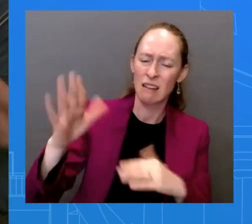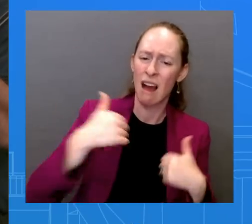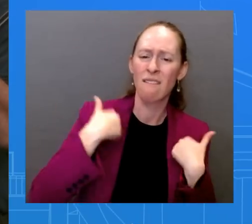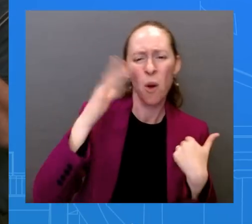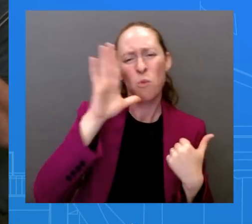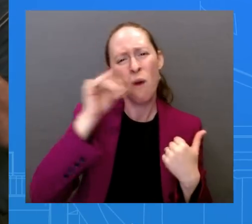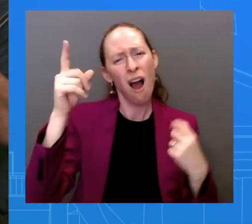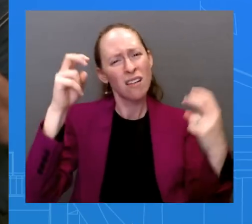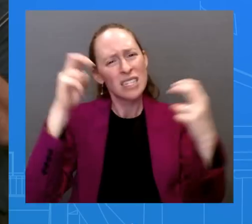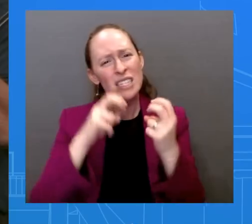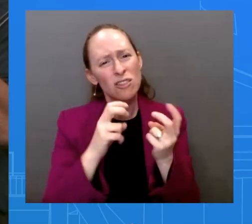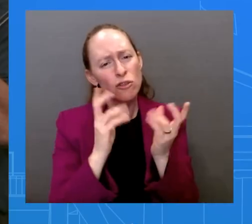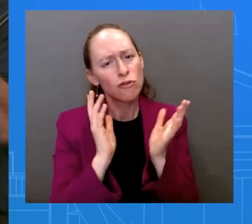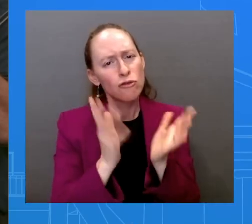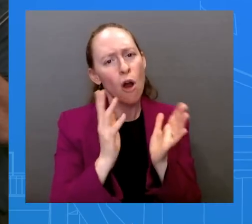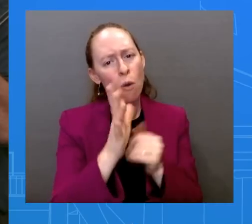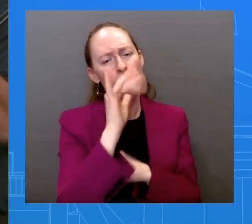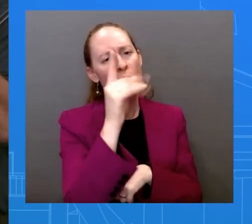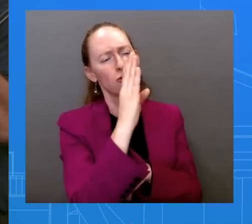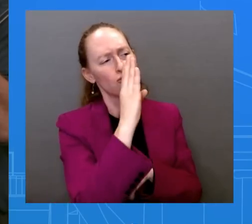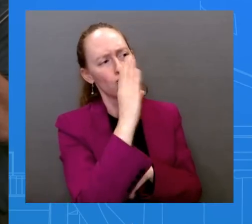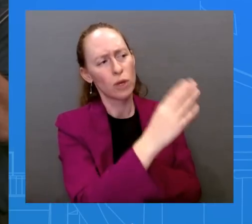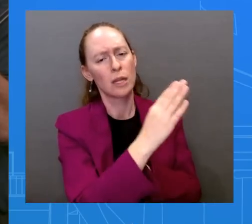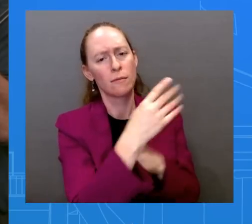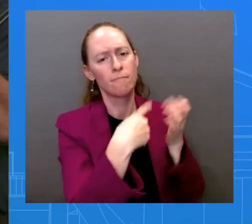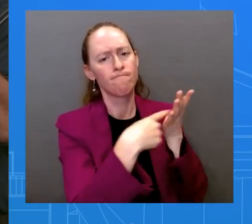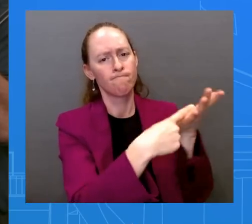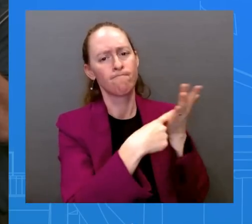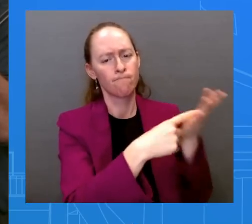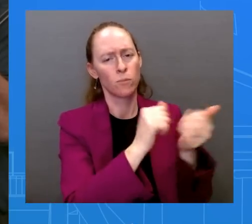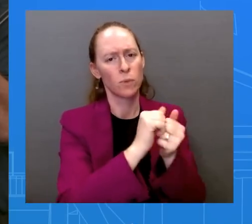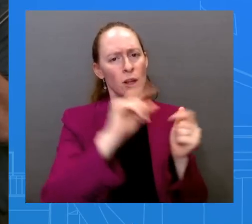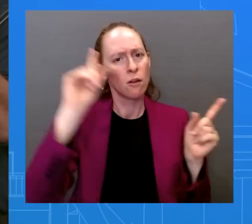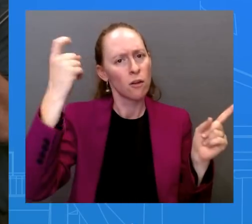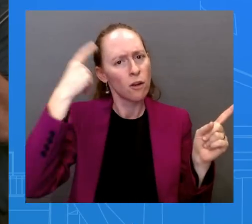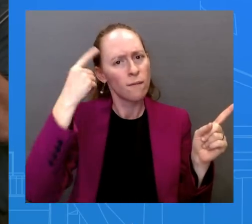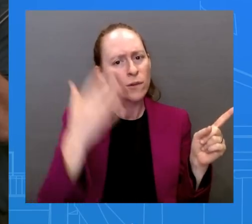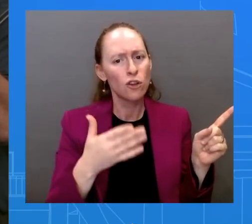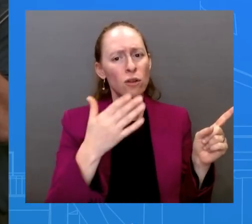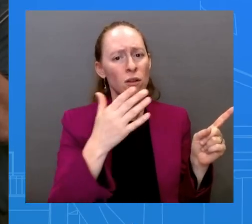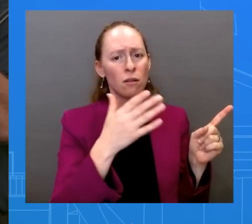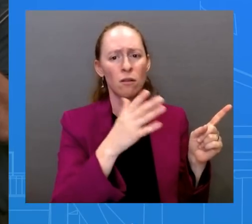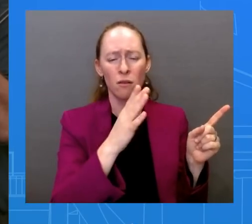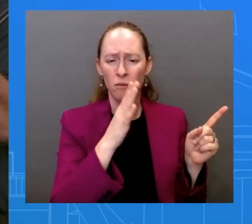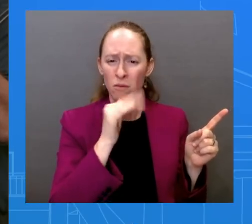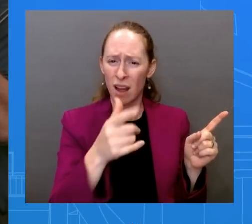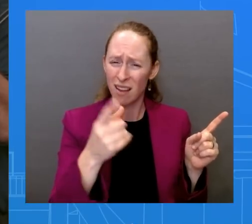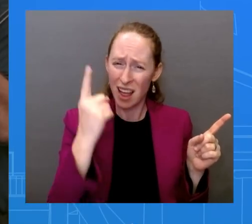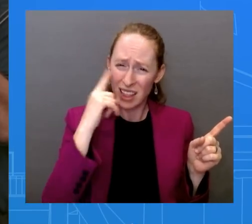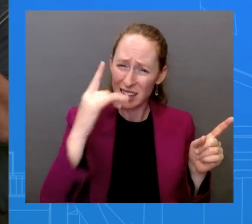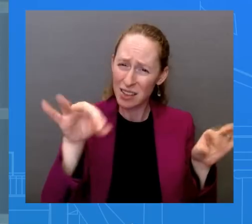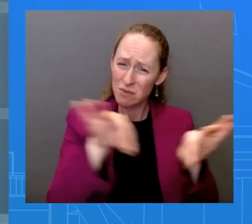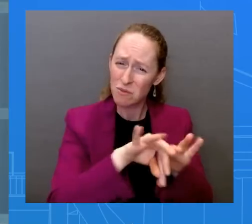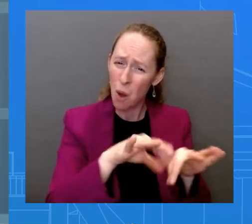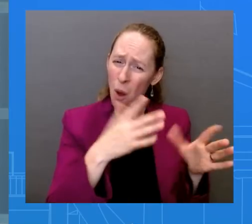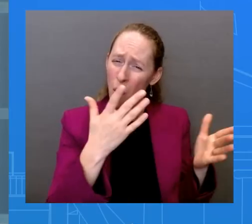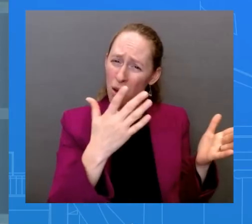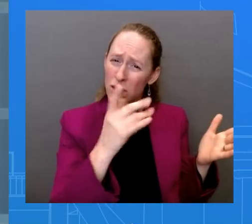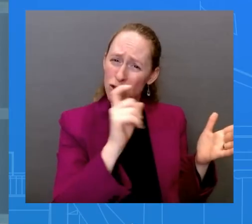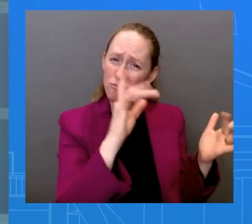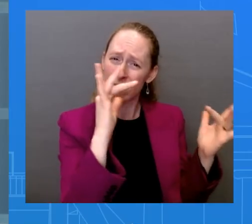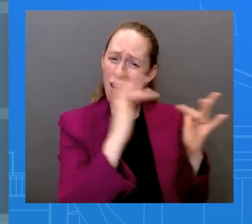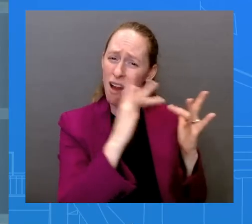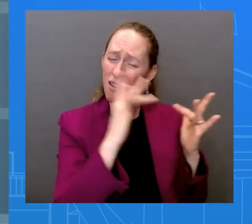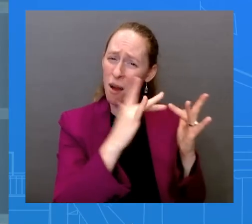that are in place to provide resources, but does the president believe it's important to speak to a governor in these circumstances? What the president believes is that